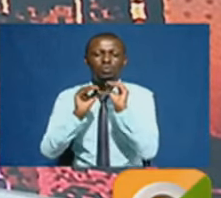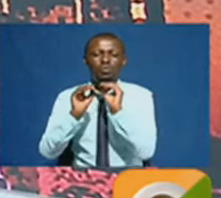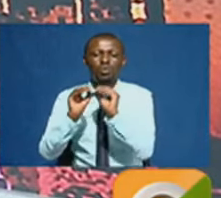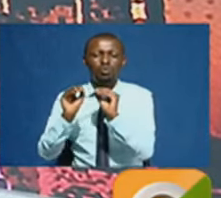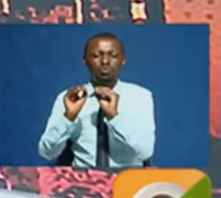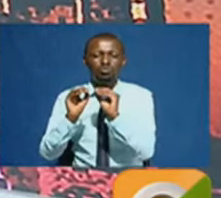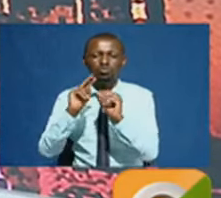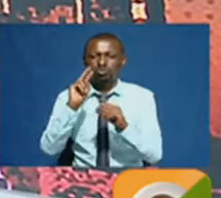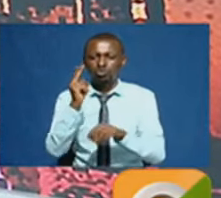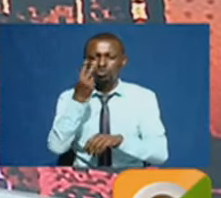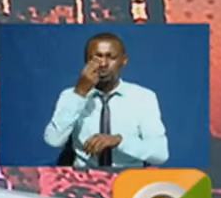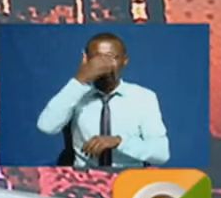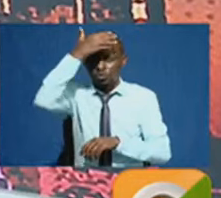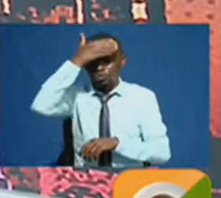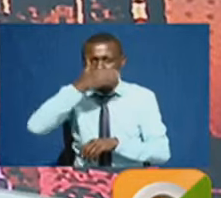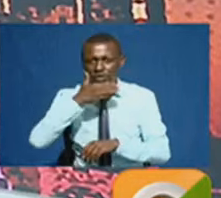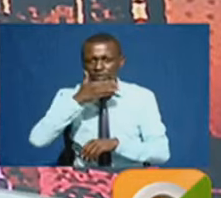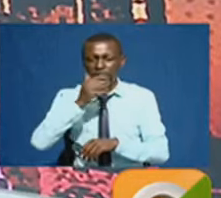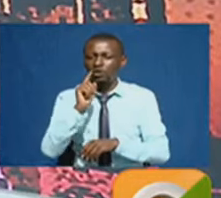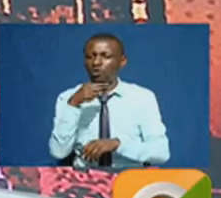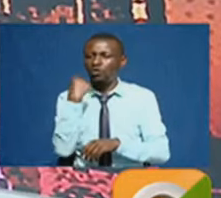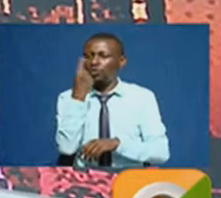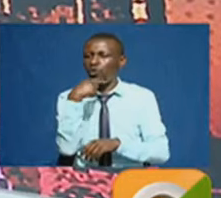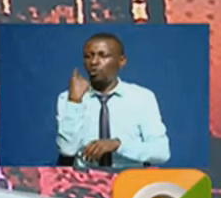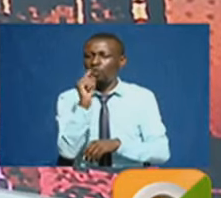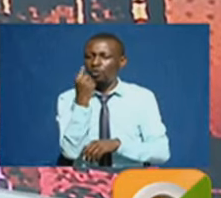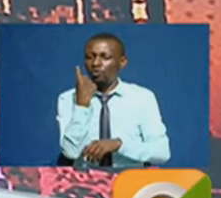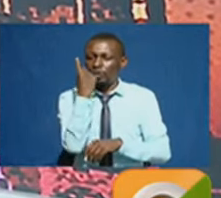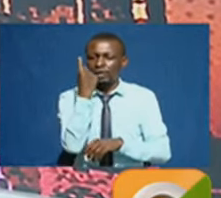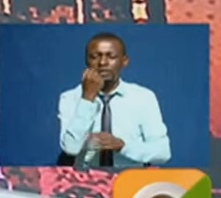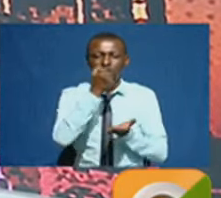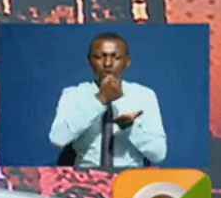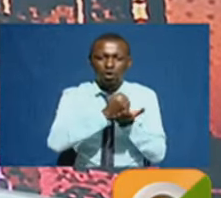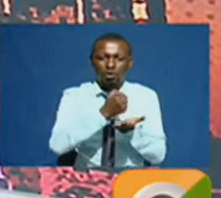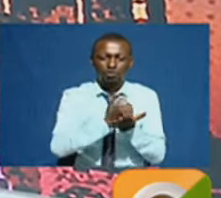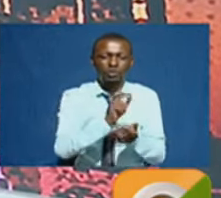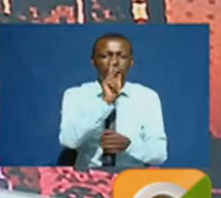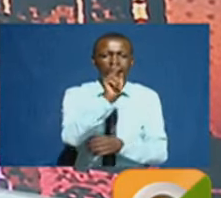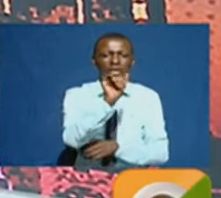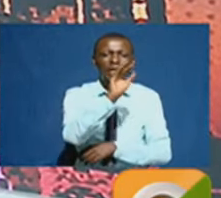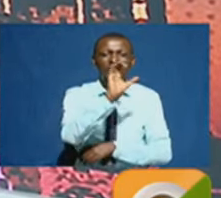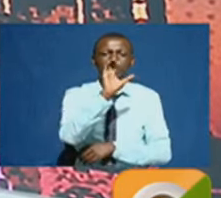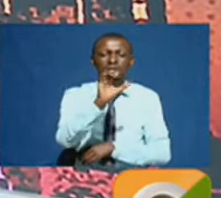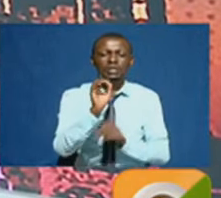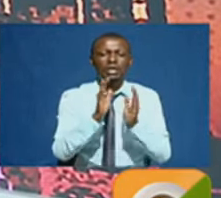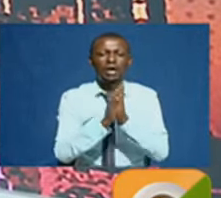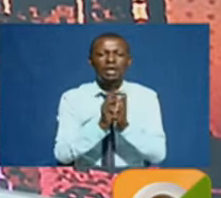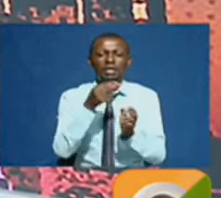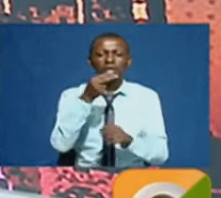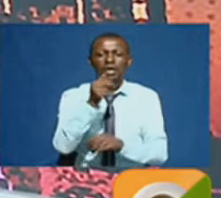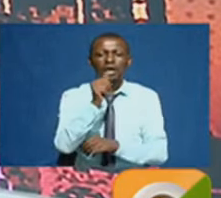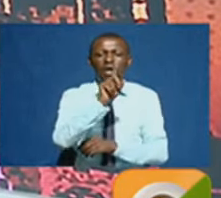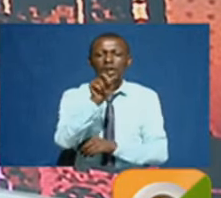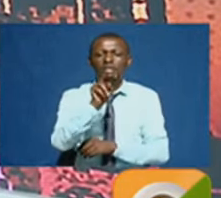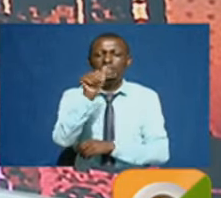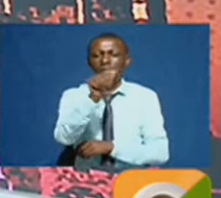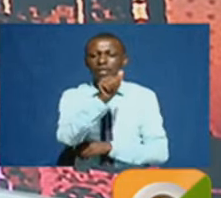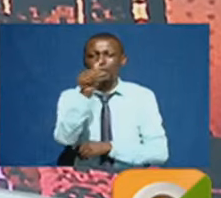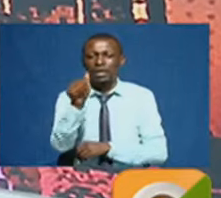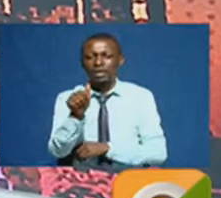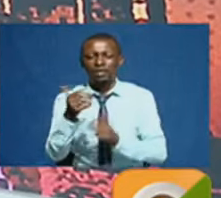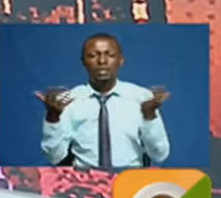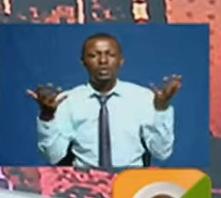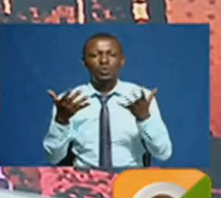phases, starting with those currently occupying KICC and Hazina Sako Plaza, followed by those at Continental